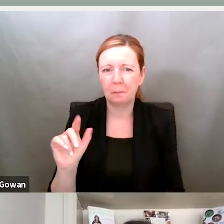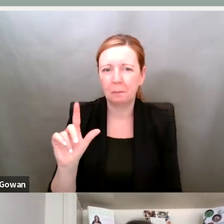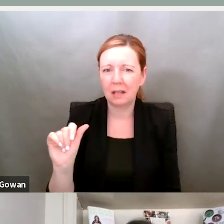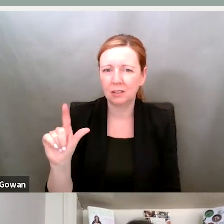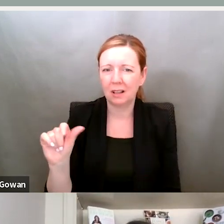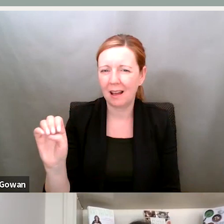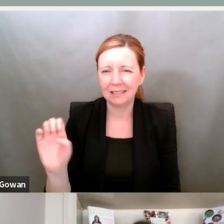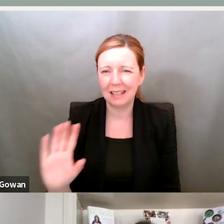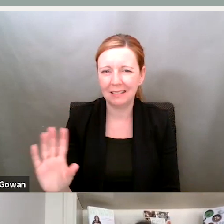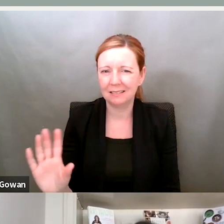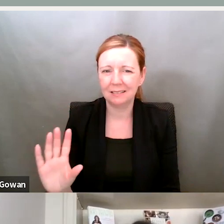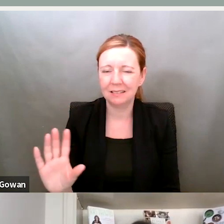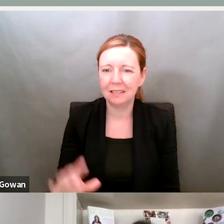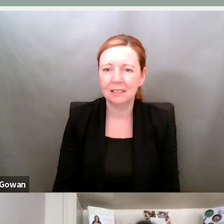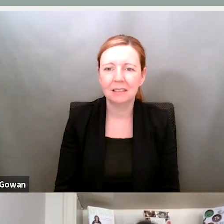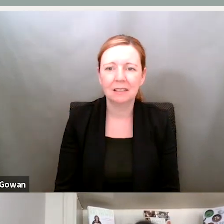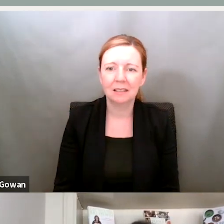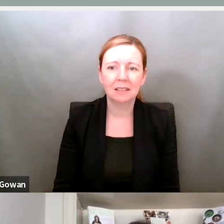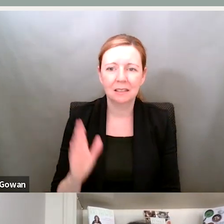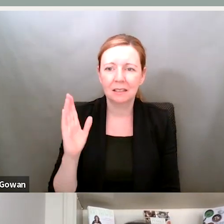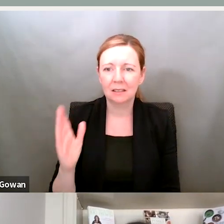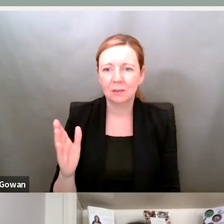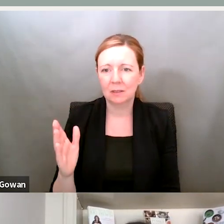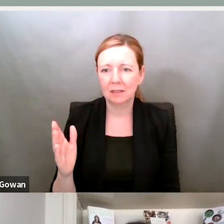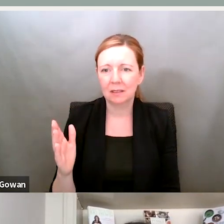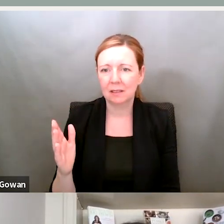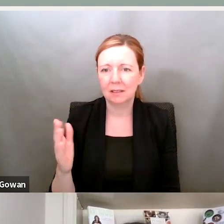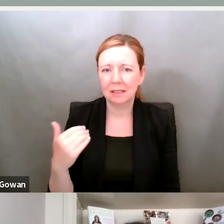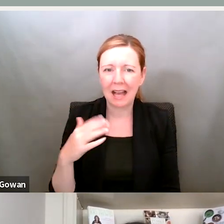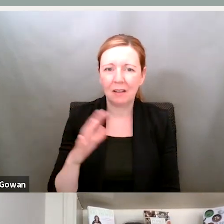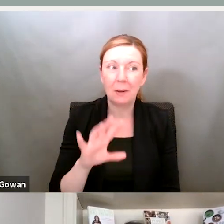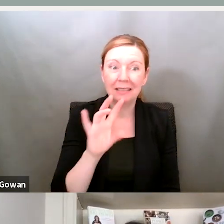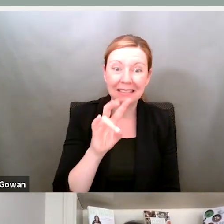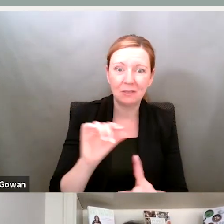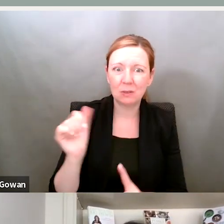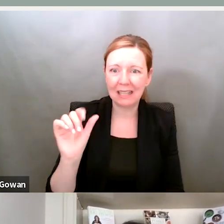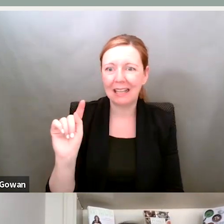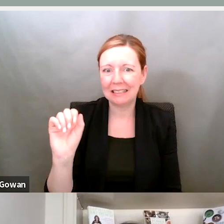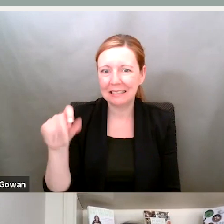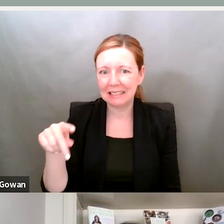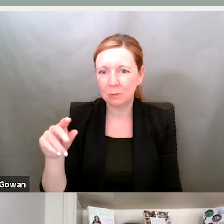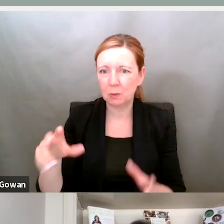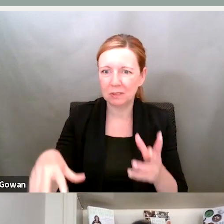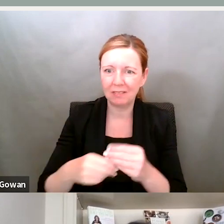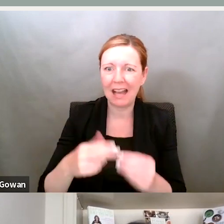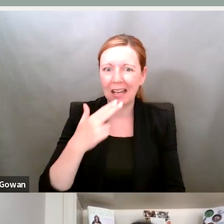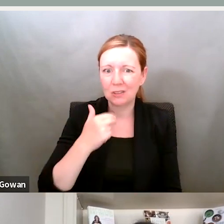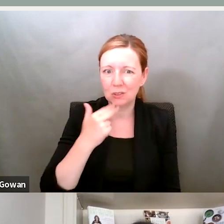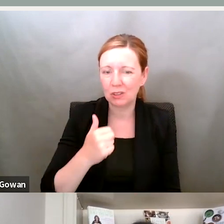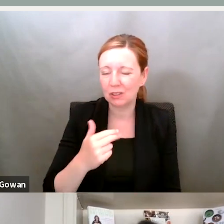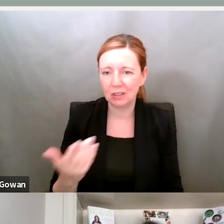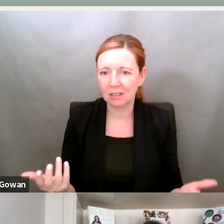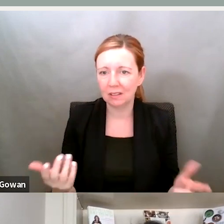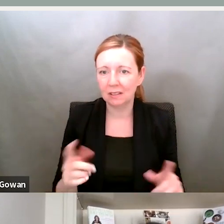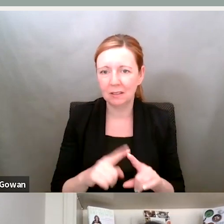not only because you're gonna have about 7 to 10 teaspoons of added sugar. I would argue for the cost of 3 of